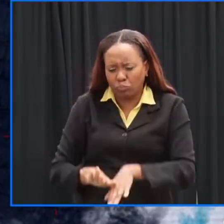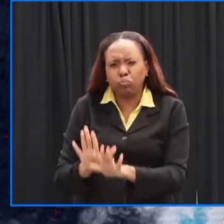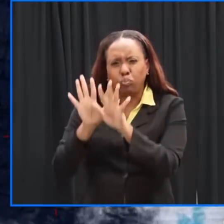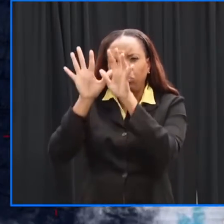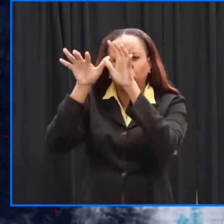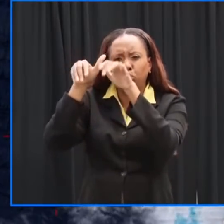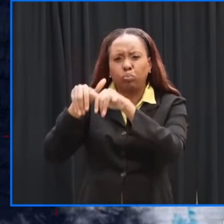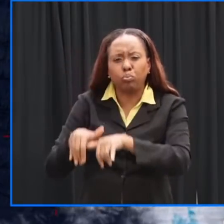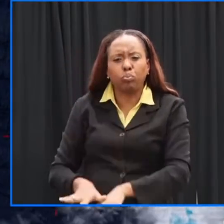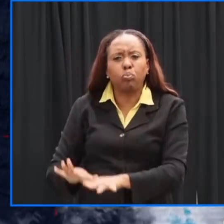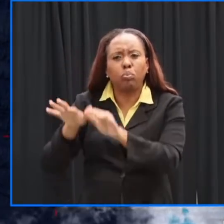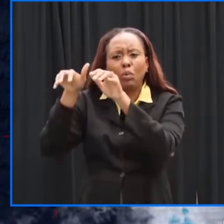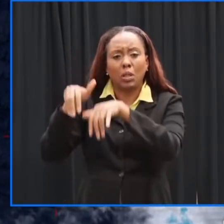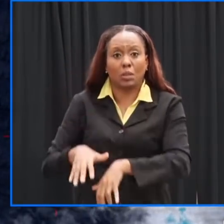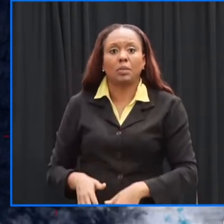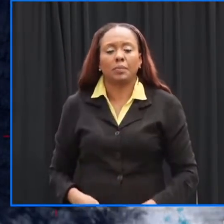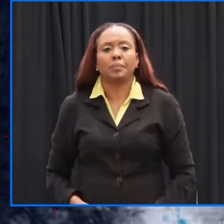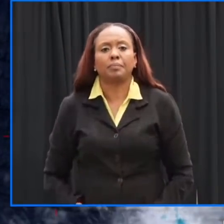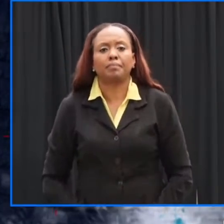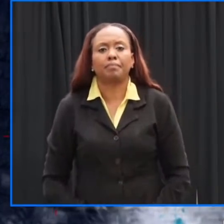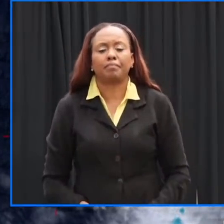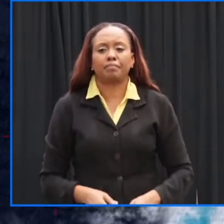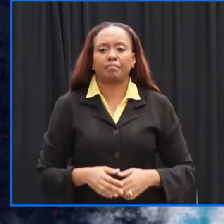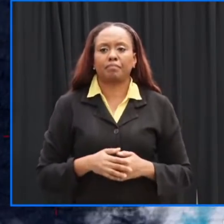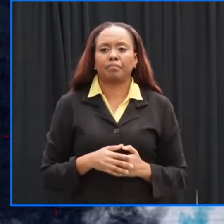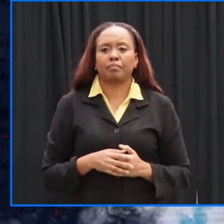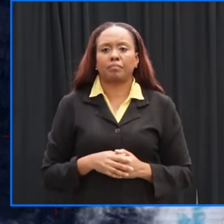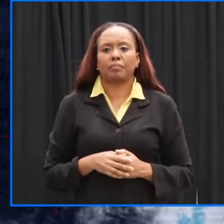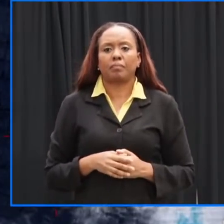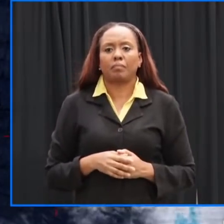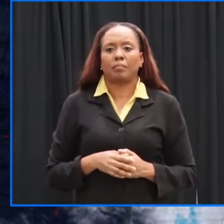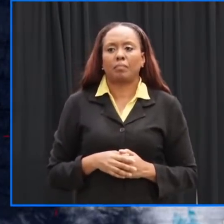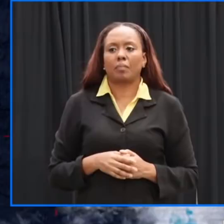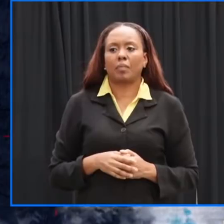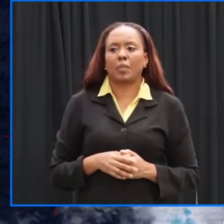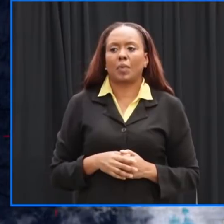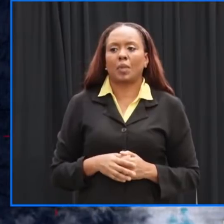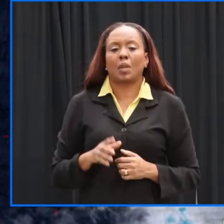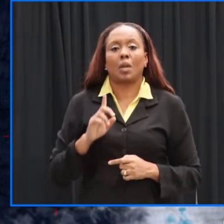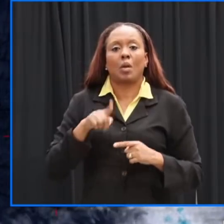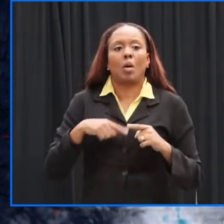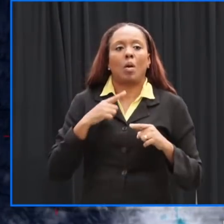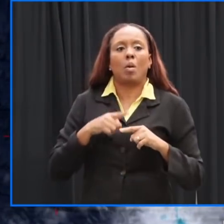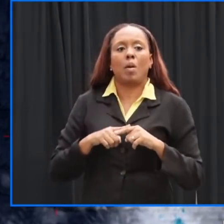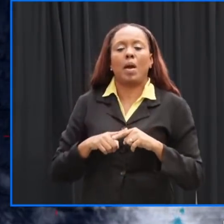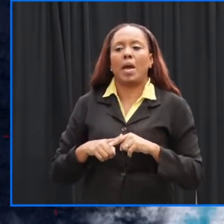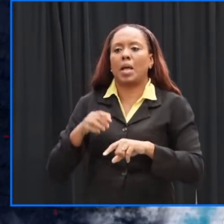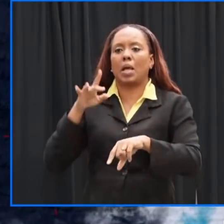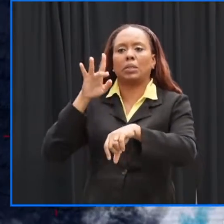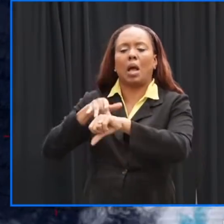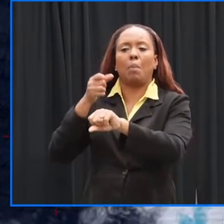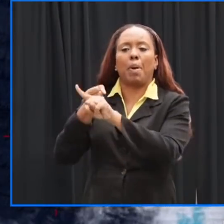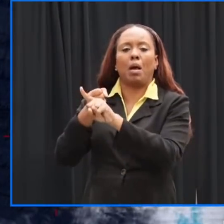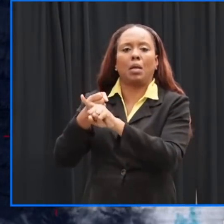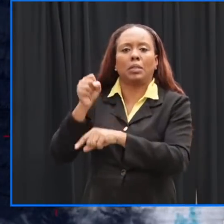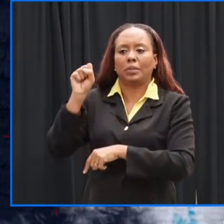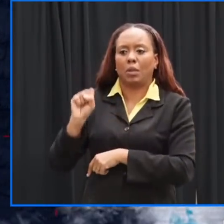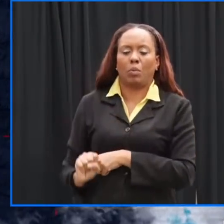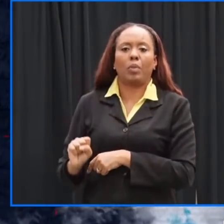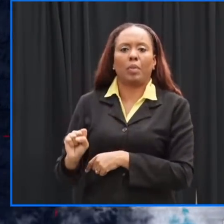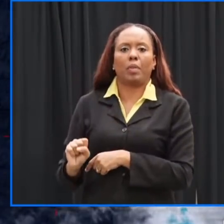follow suit. I should have mentioned that the forecast intensity for Elsa by the time it reaches to the south of Barbados is that she